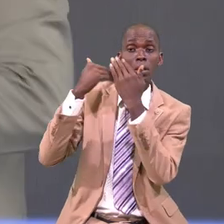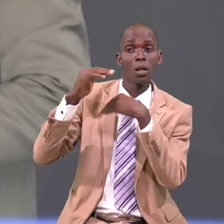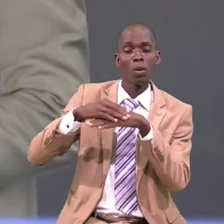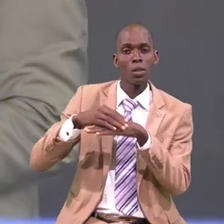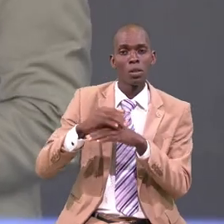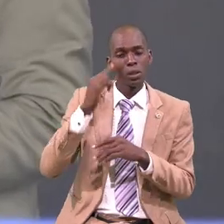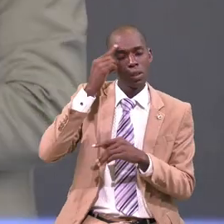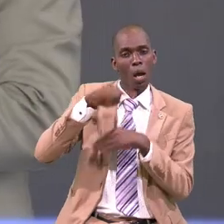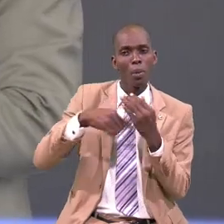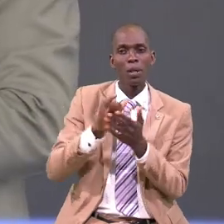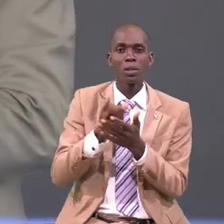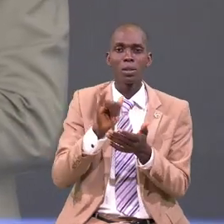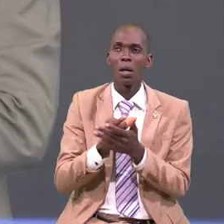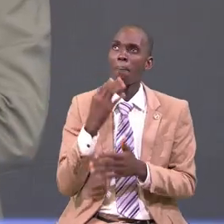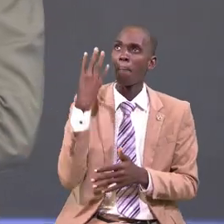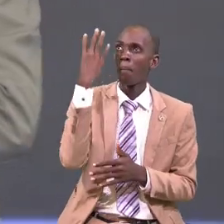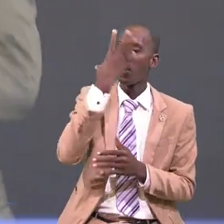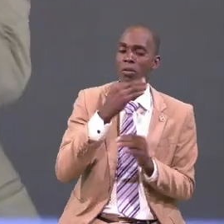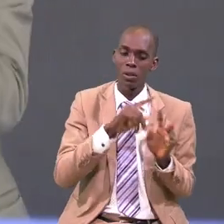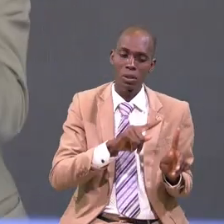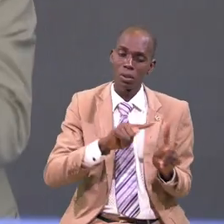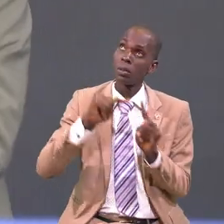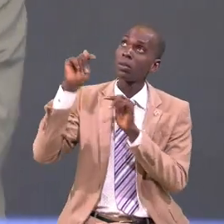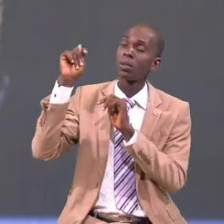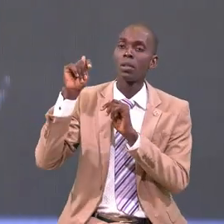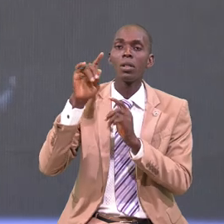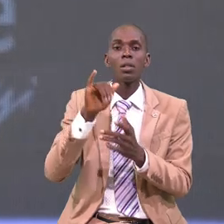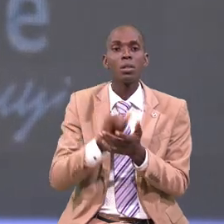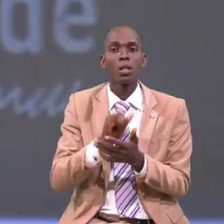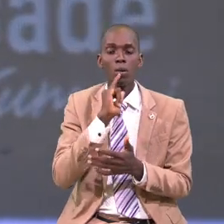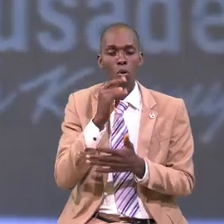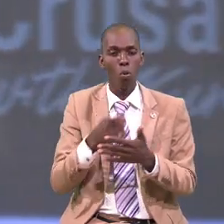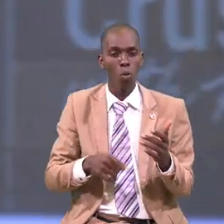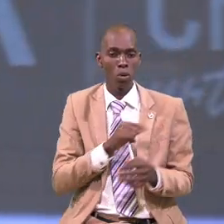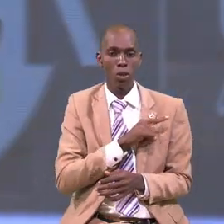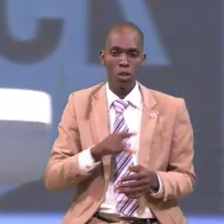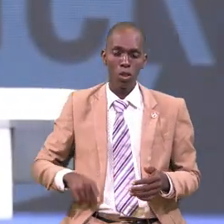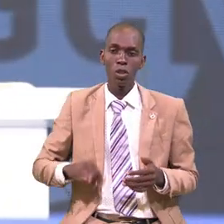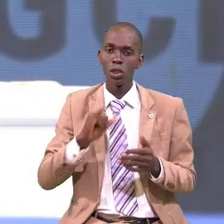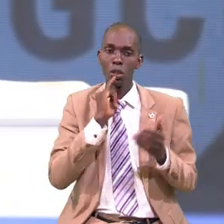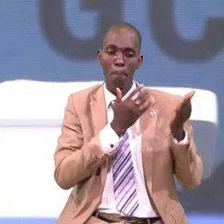glorious translation. That's what the Lord is bringing before us today.